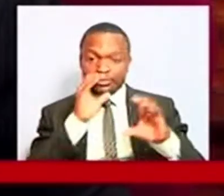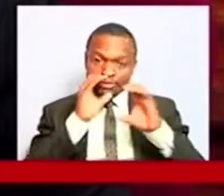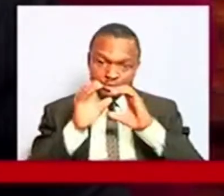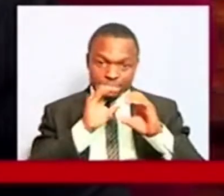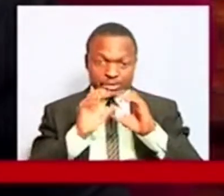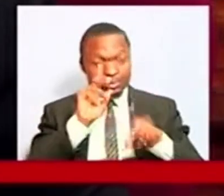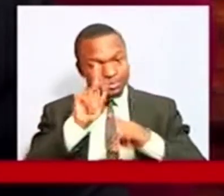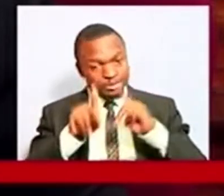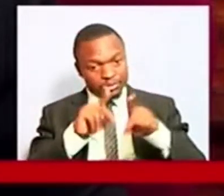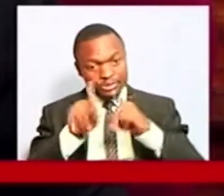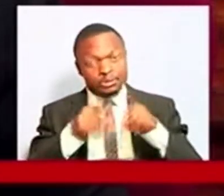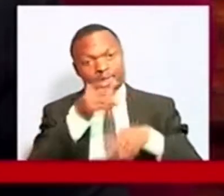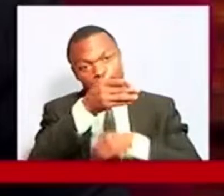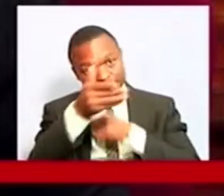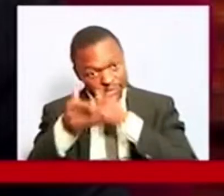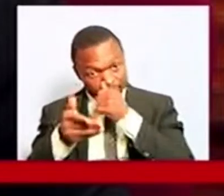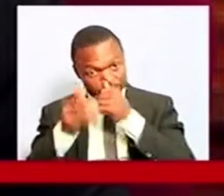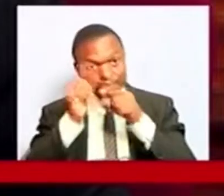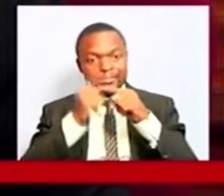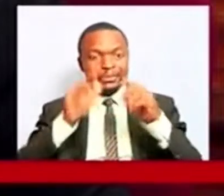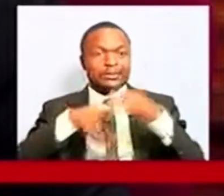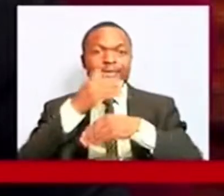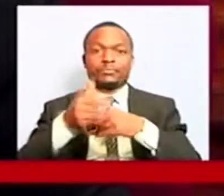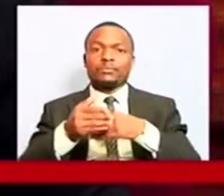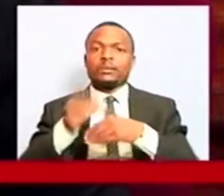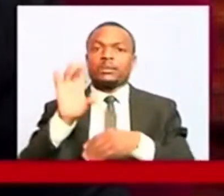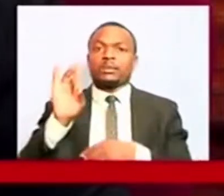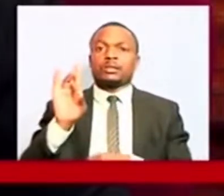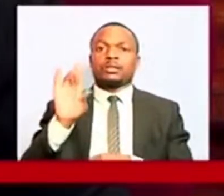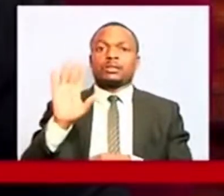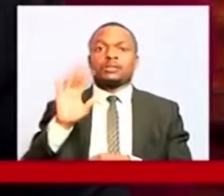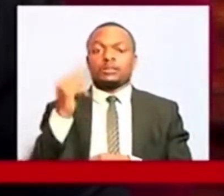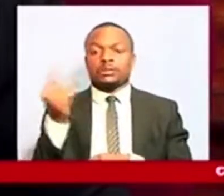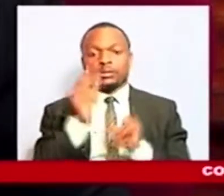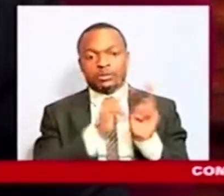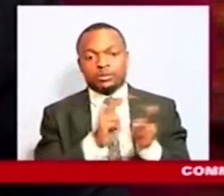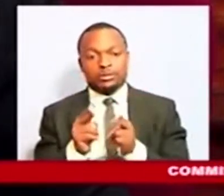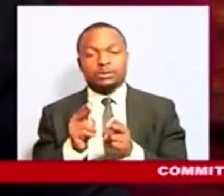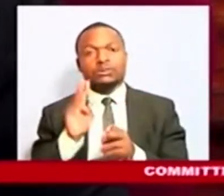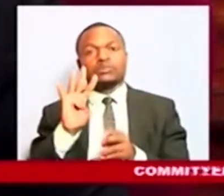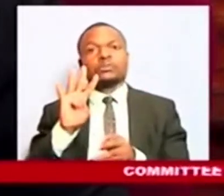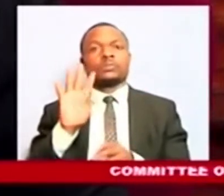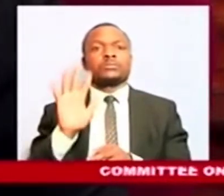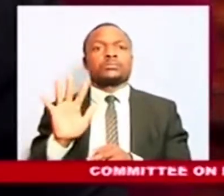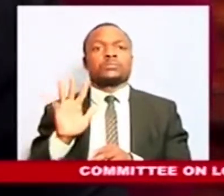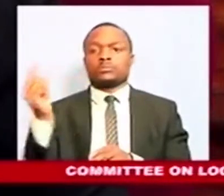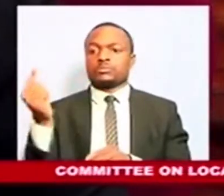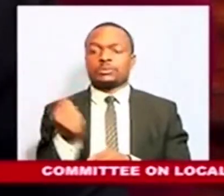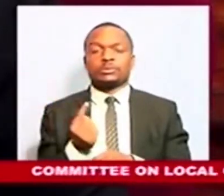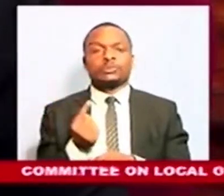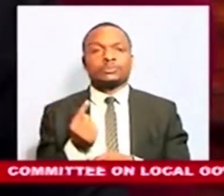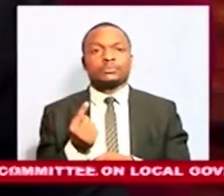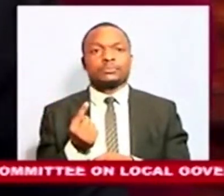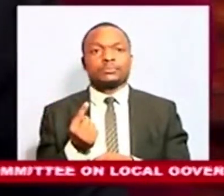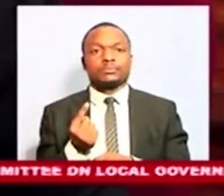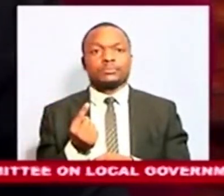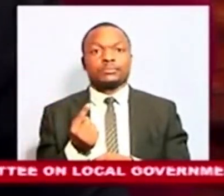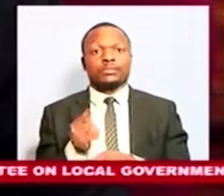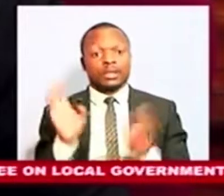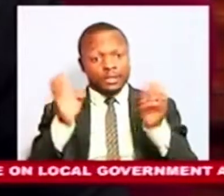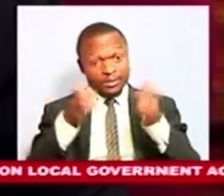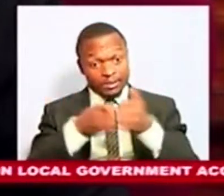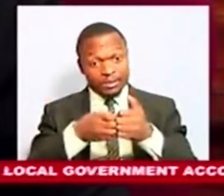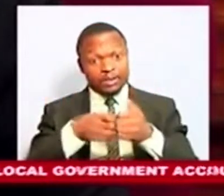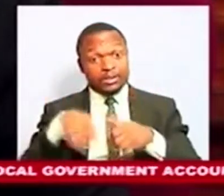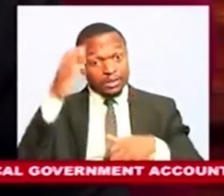to the people on the ground. But out of that 85, there was just response of about 45 that came on board. The bank and